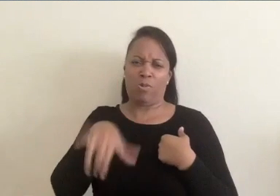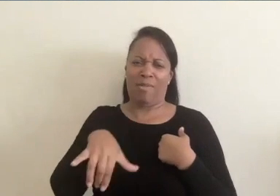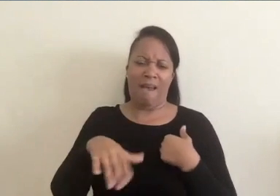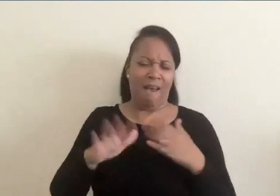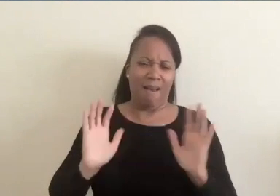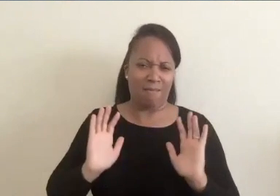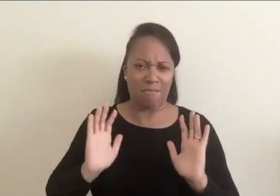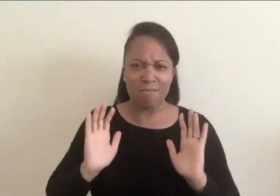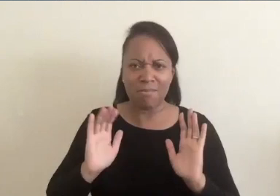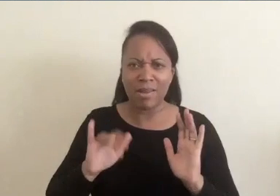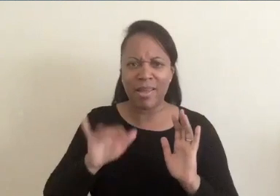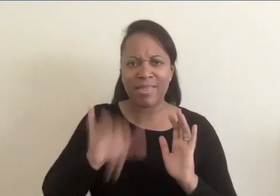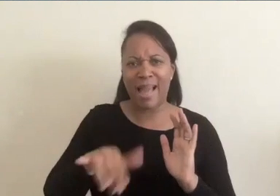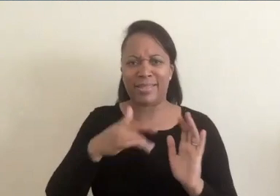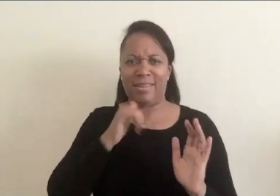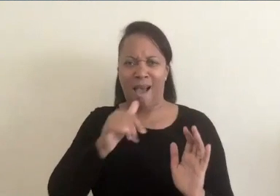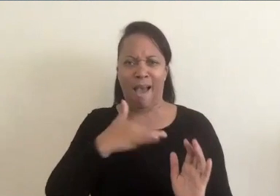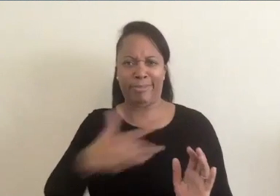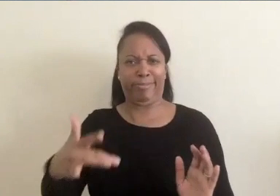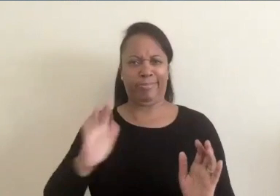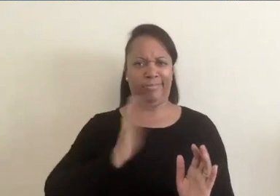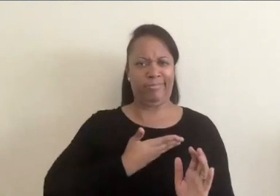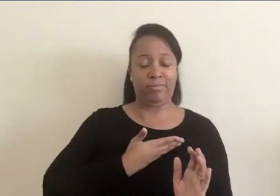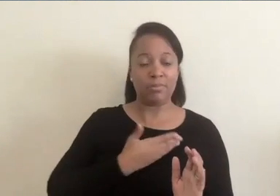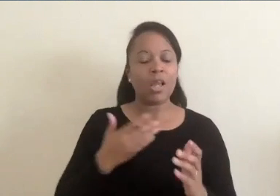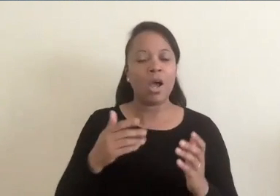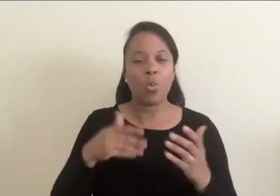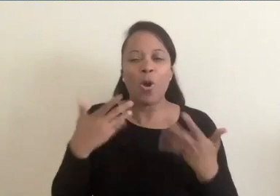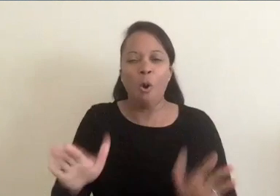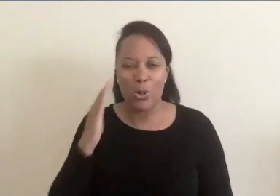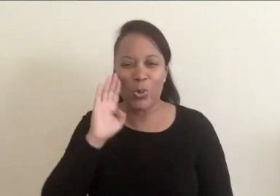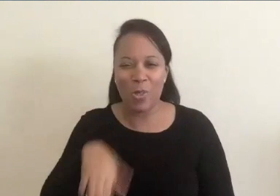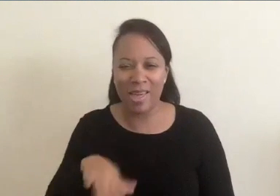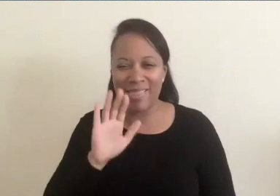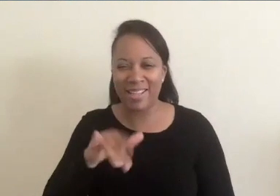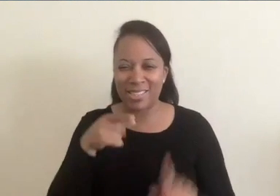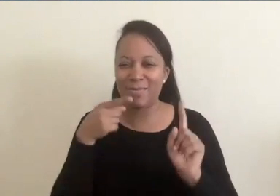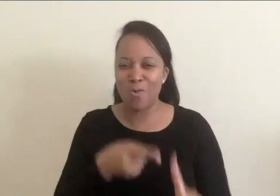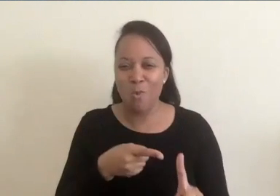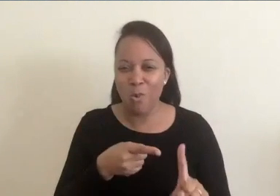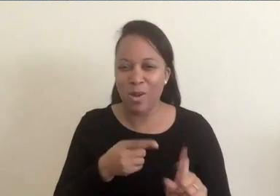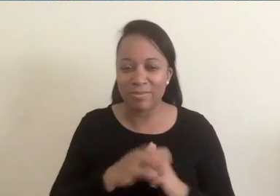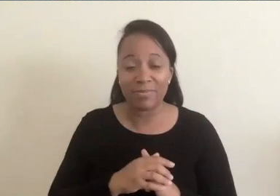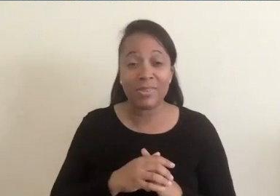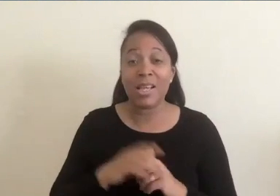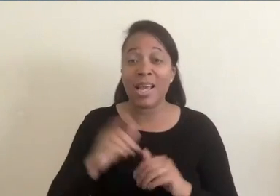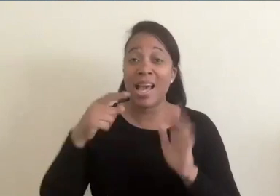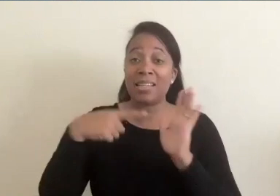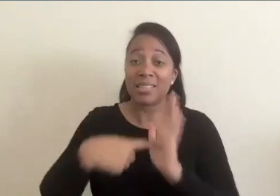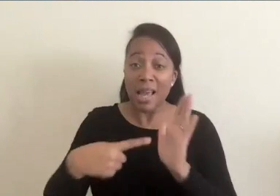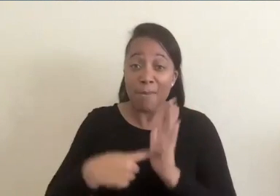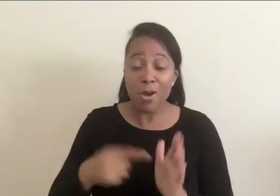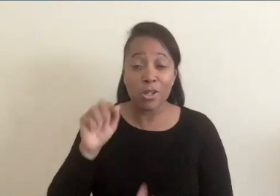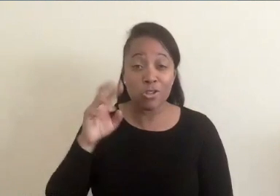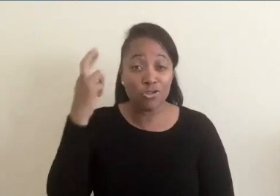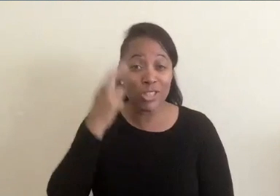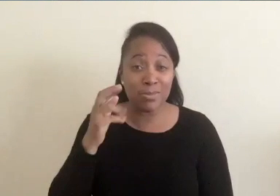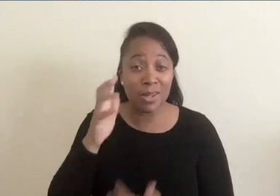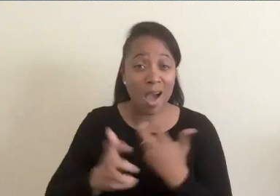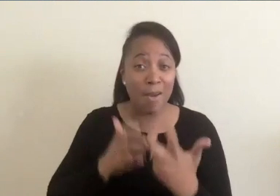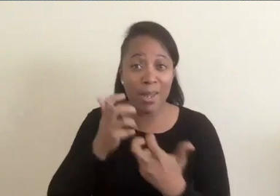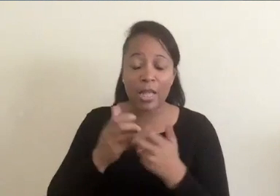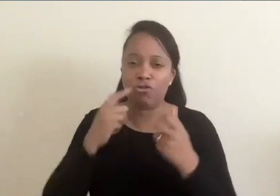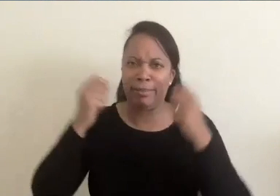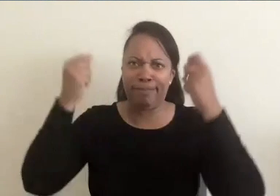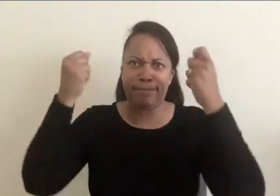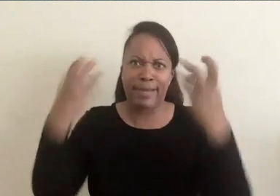that, or that's not usual. We know that. That's the point. So examples of a reasonable accommodation, and there are